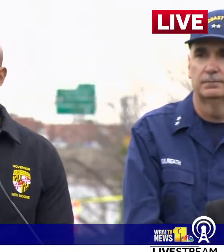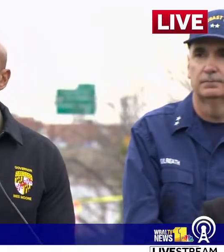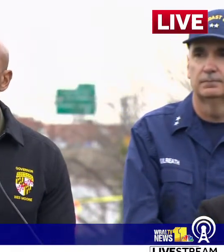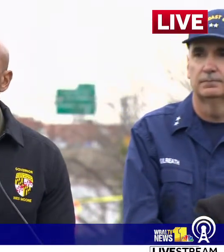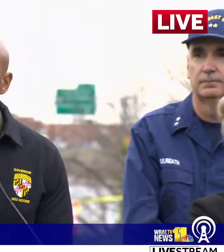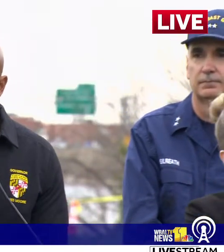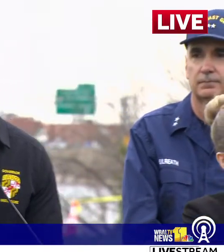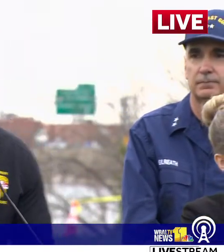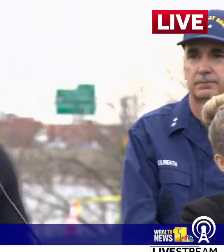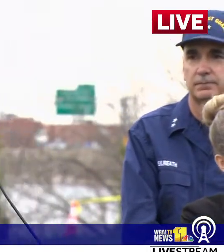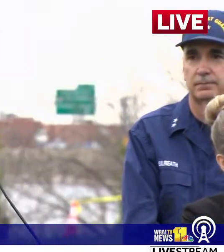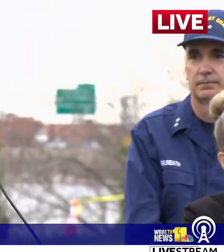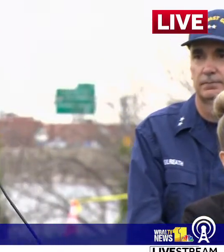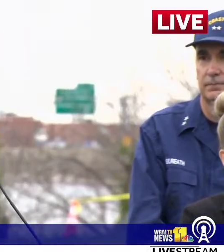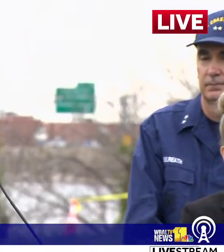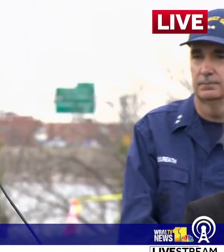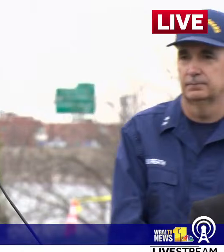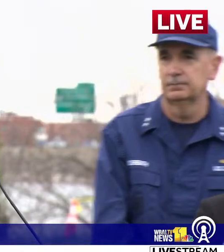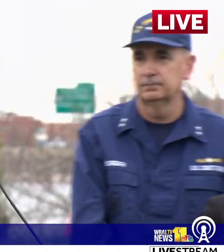Thank you.